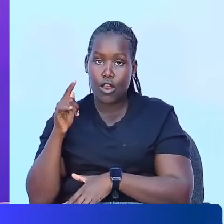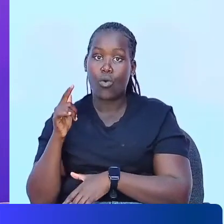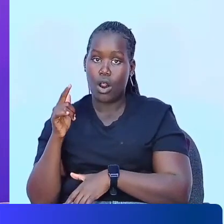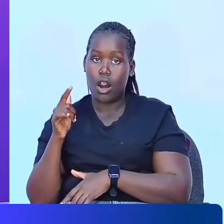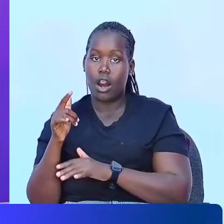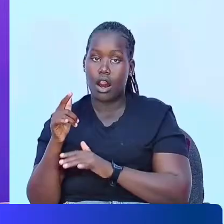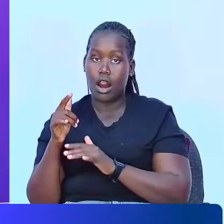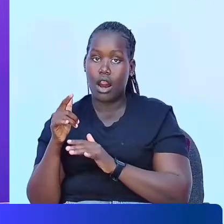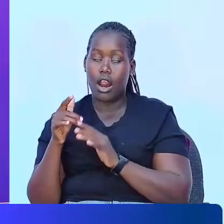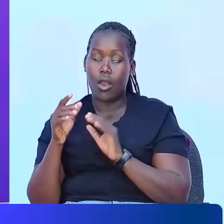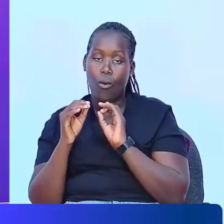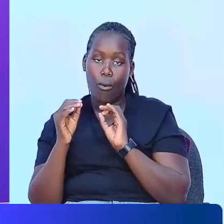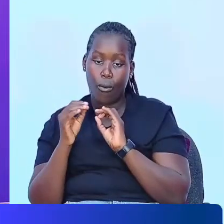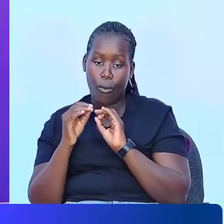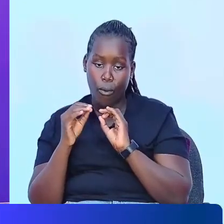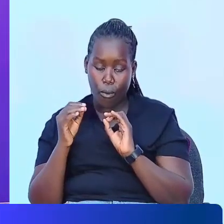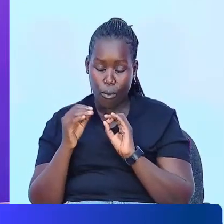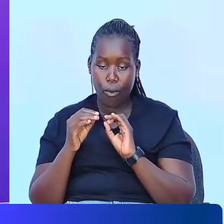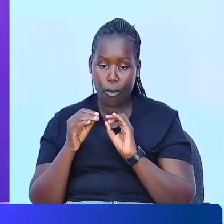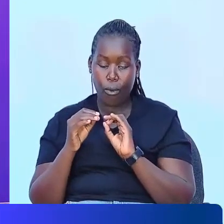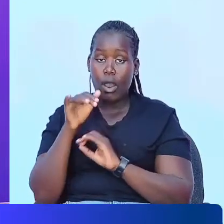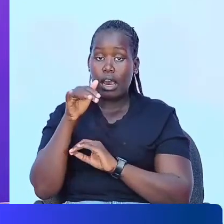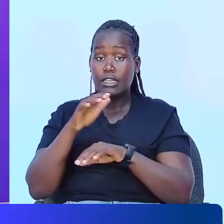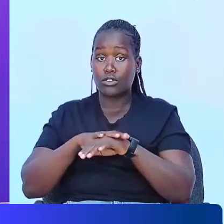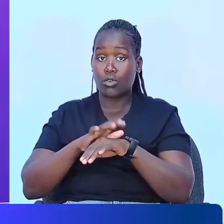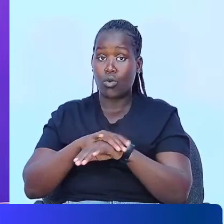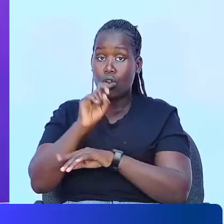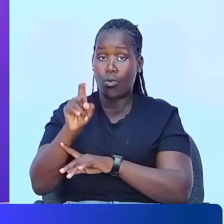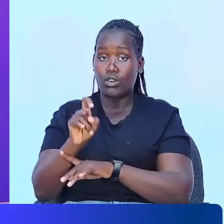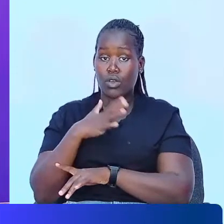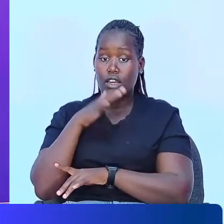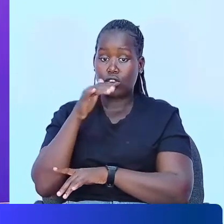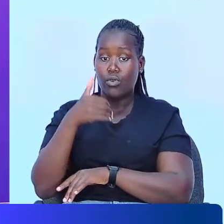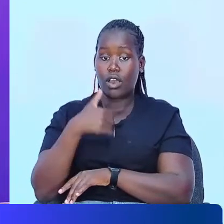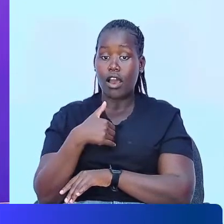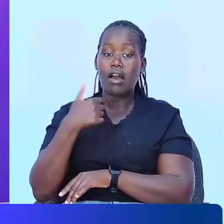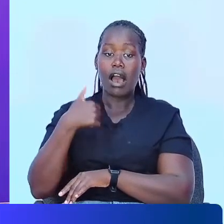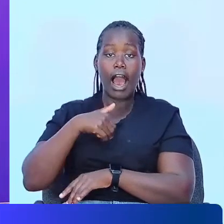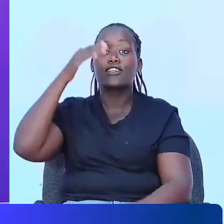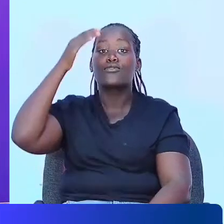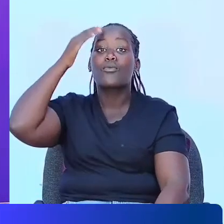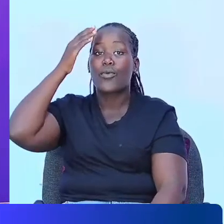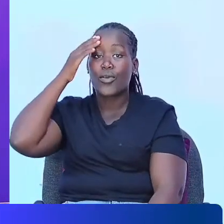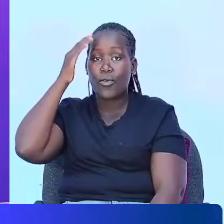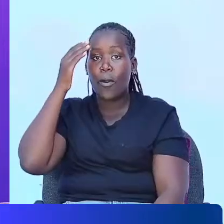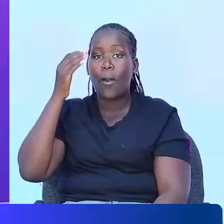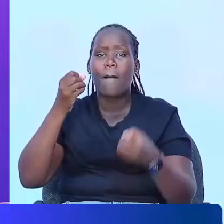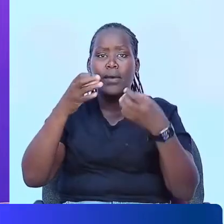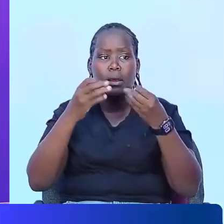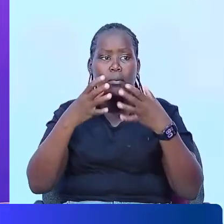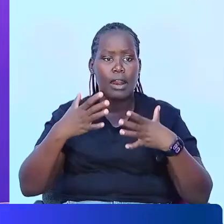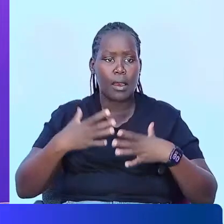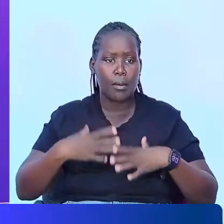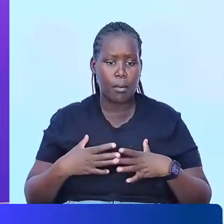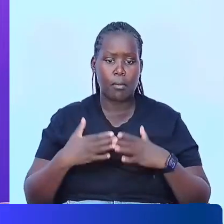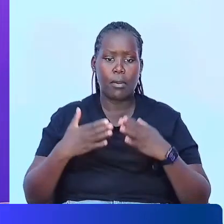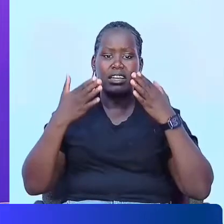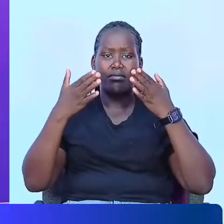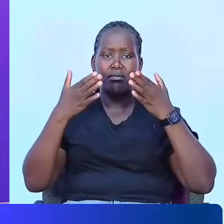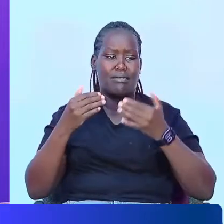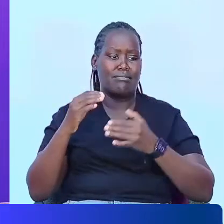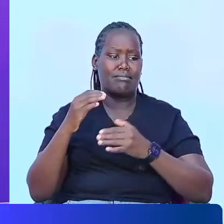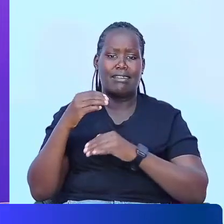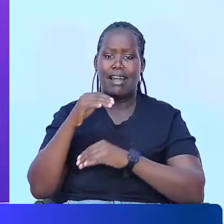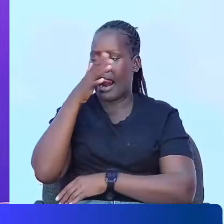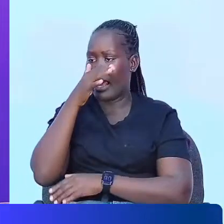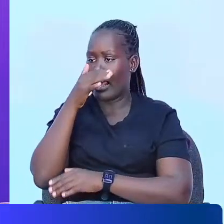But it's good that that question has come, because we are aware that a lot of those people have waylaid many clients. And the